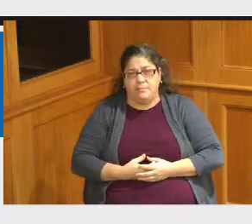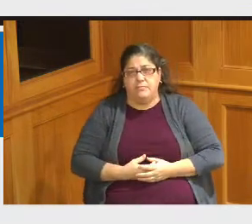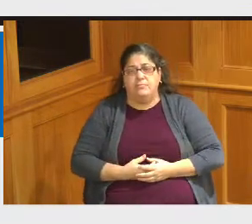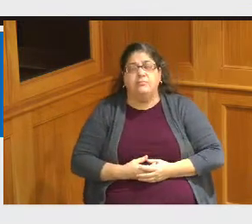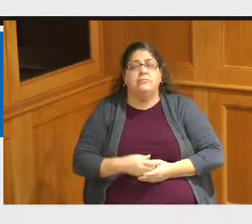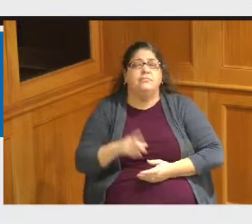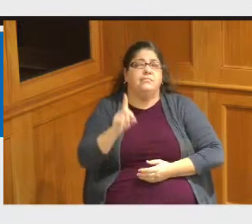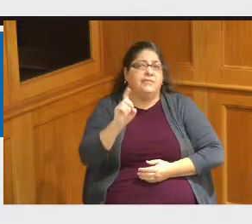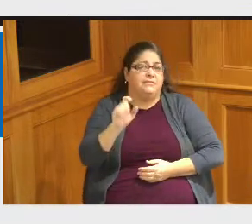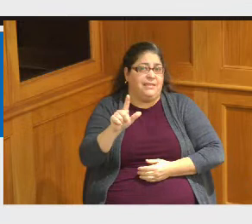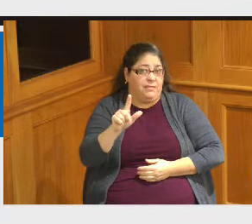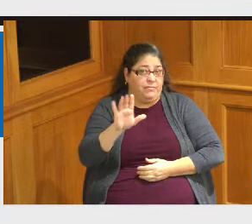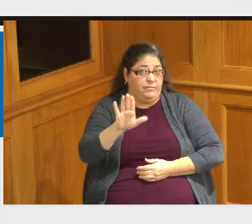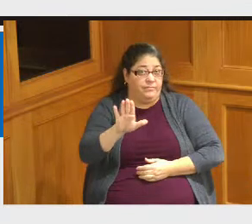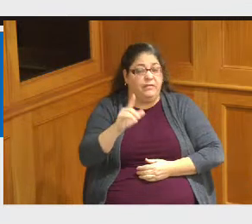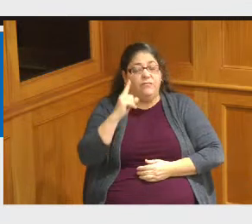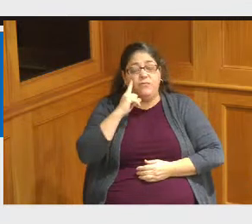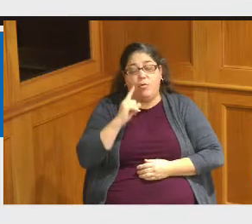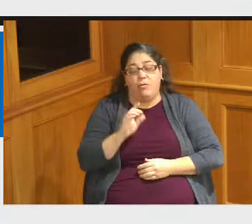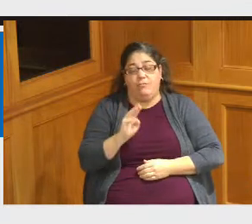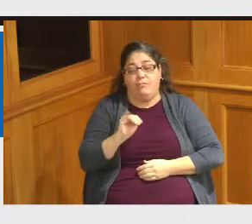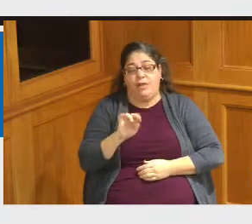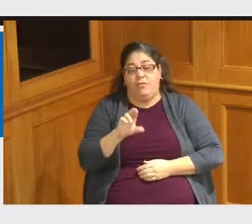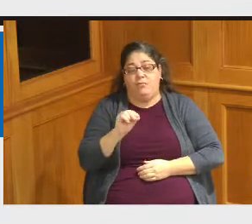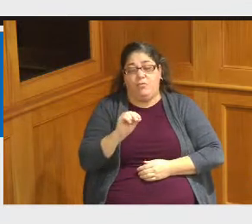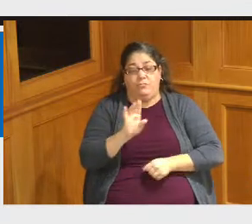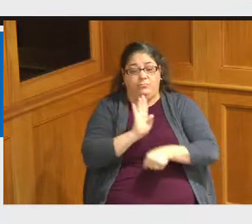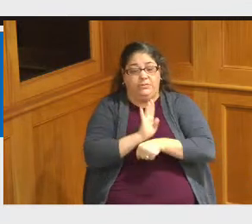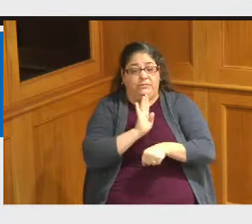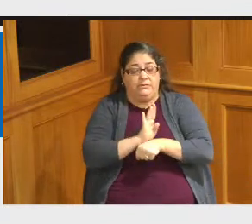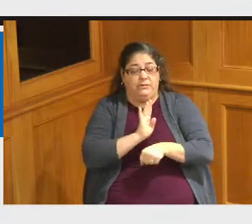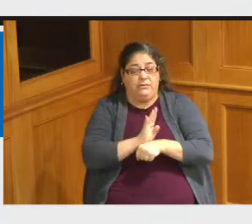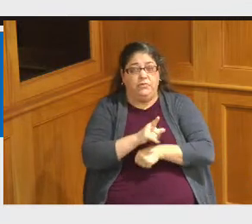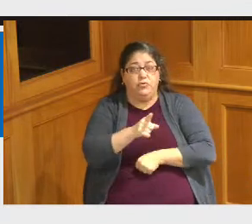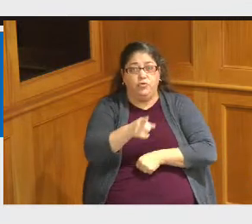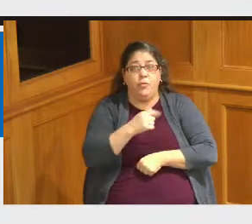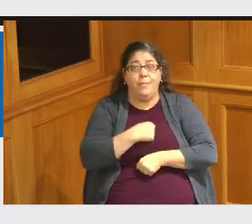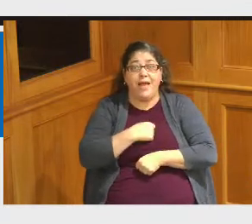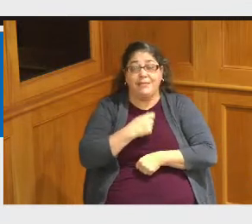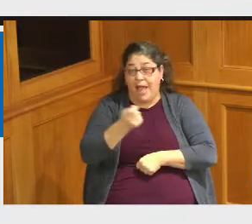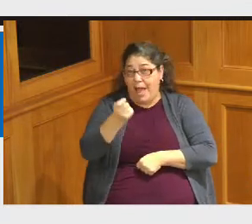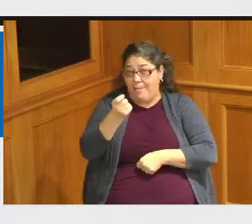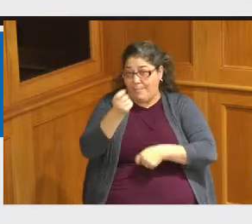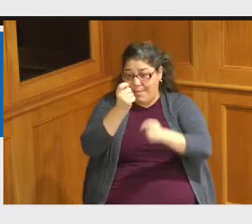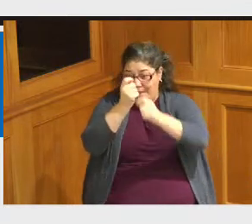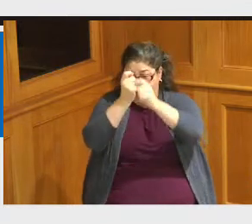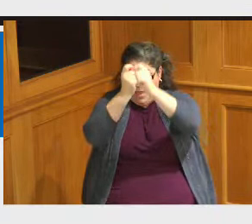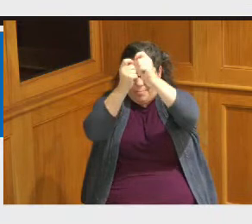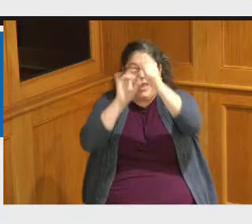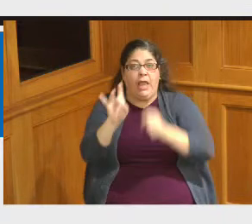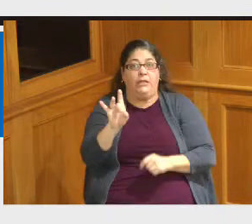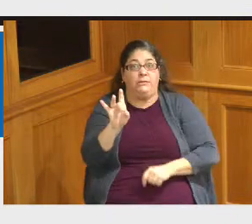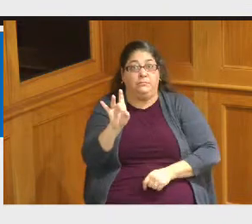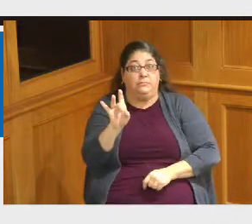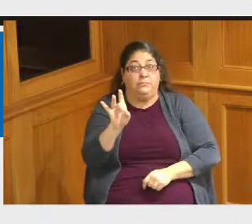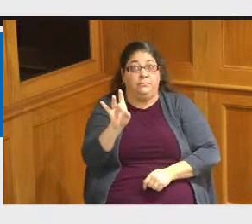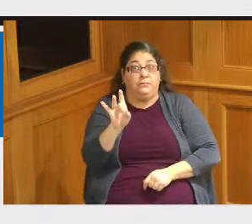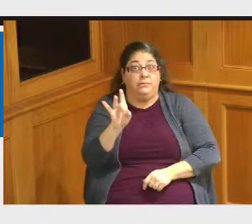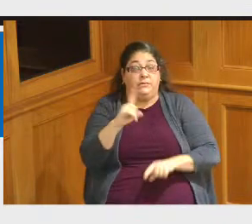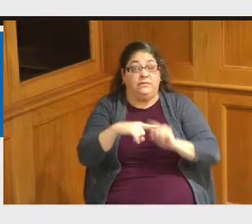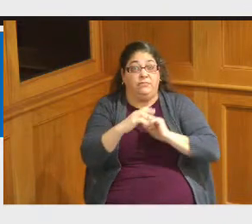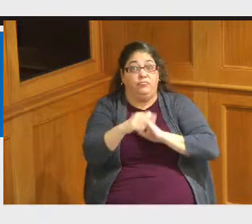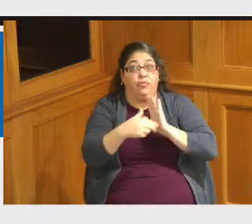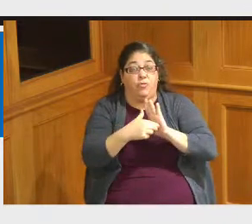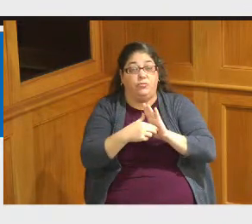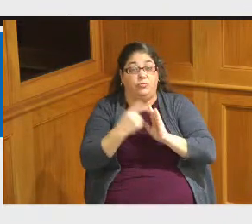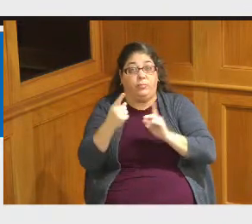is this for a micro business. You have to wear about 8 different hats, and you